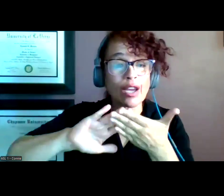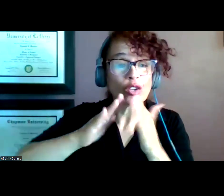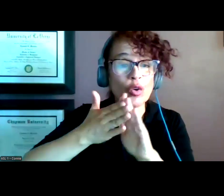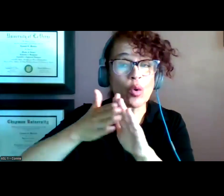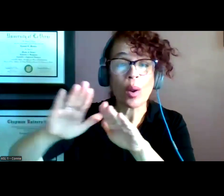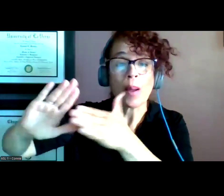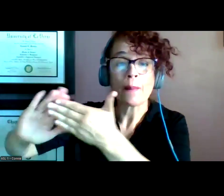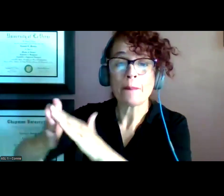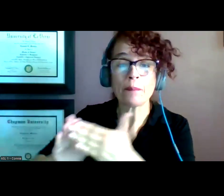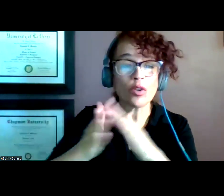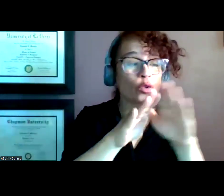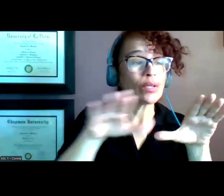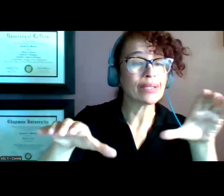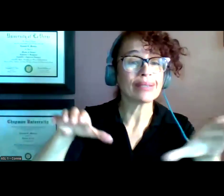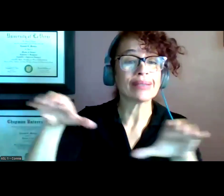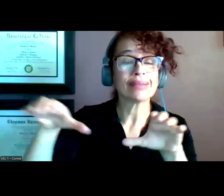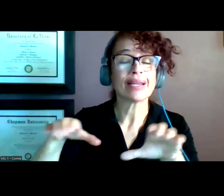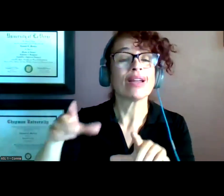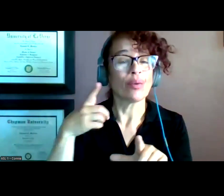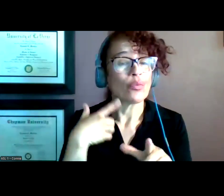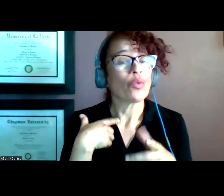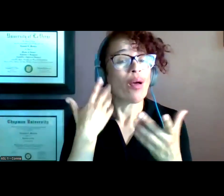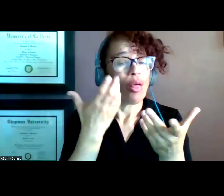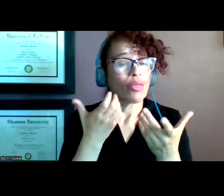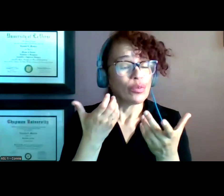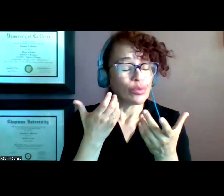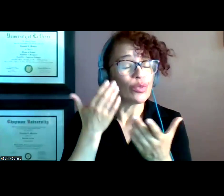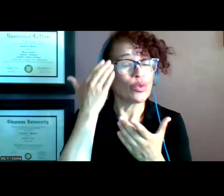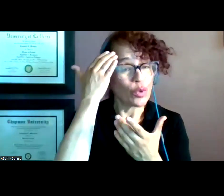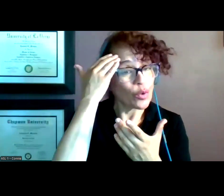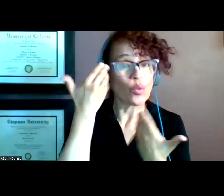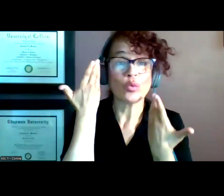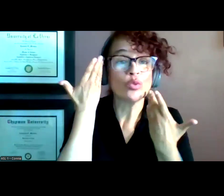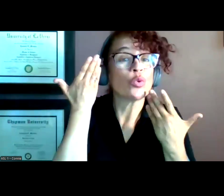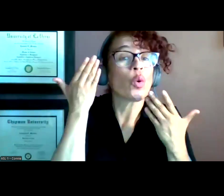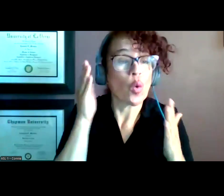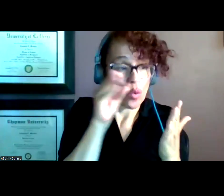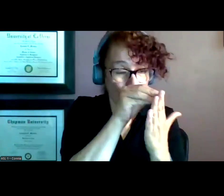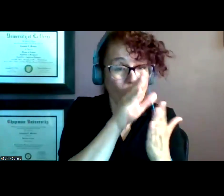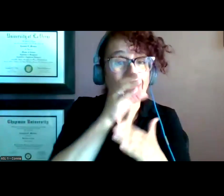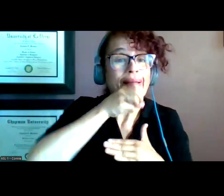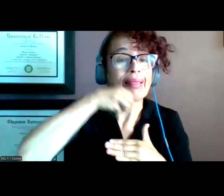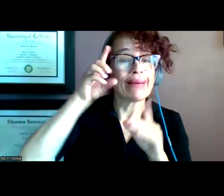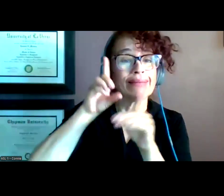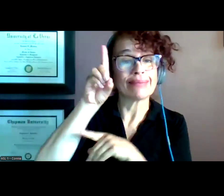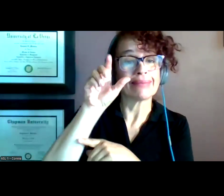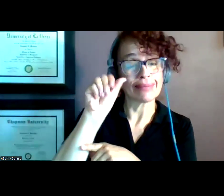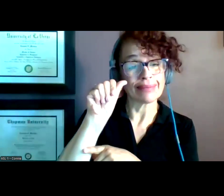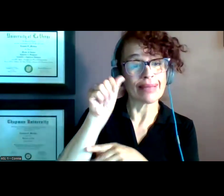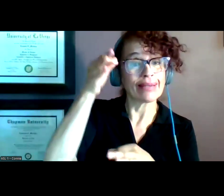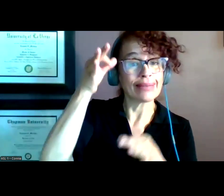communities. And I want to note, for those who don't know, we have an Elder and Disability